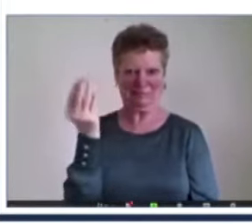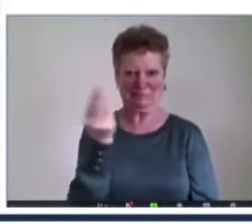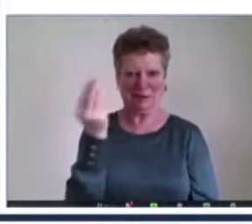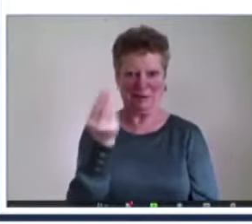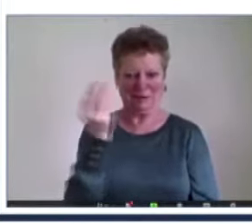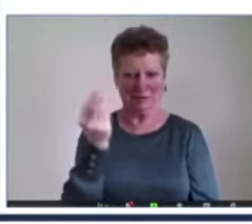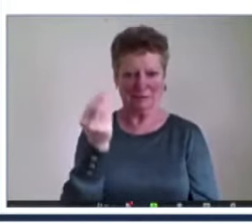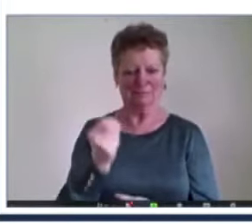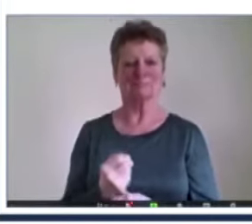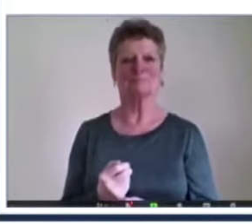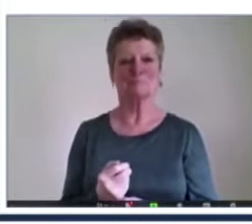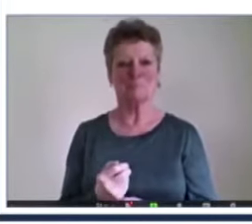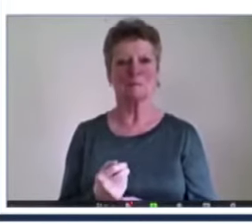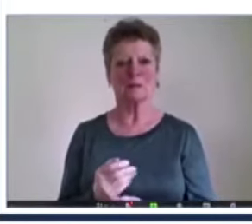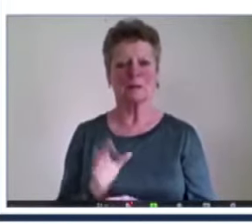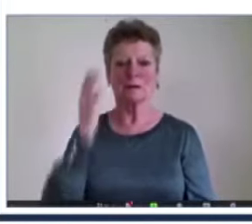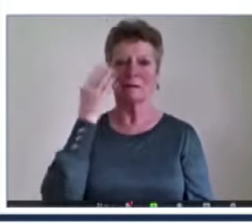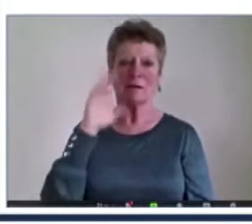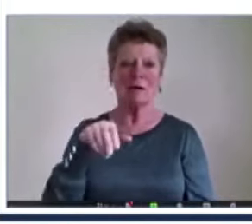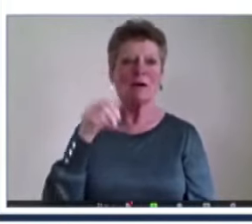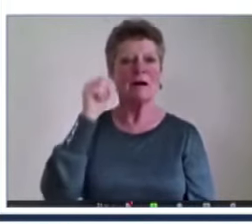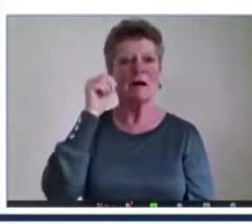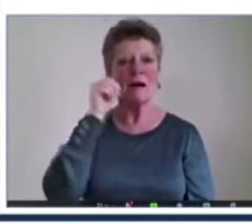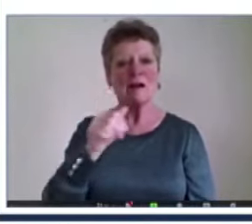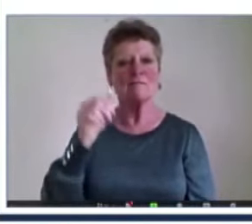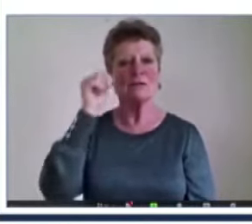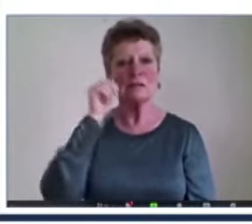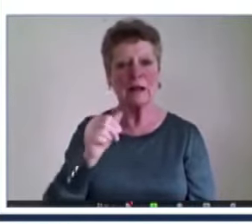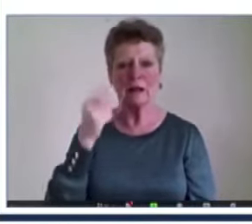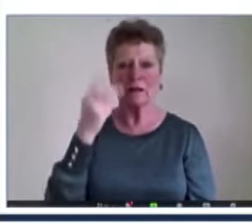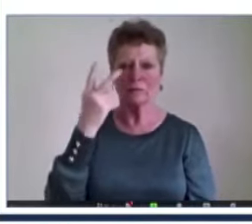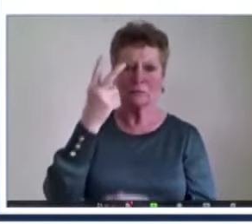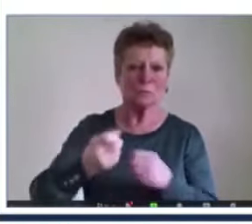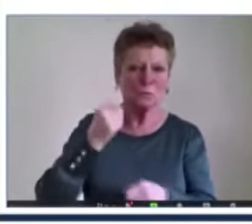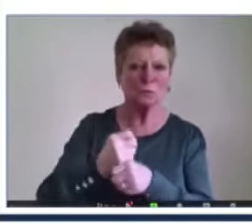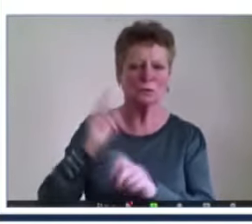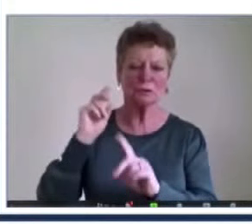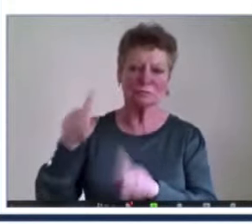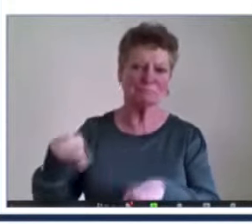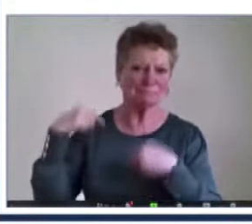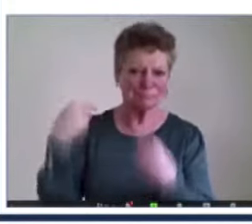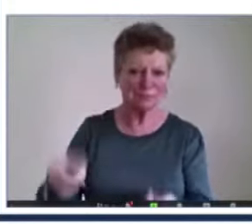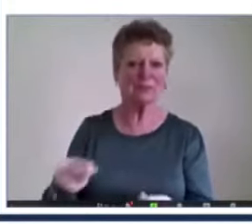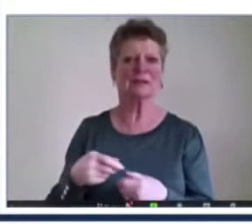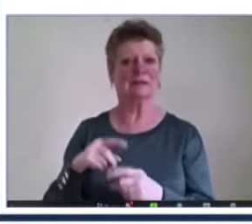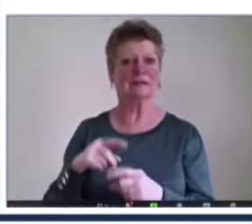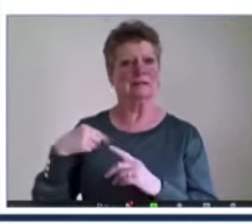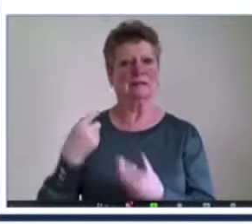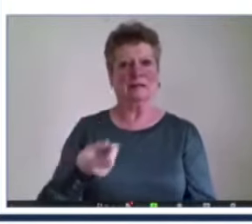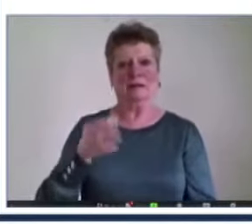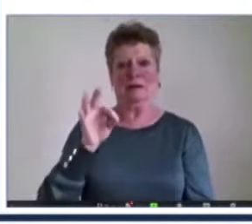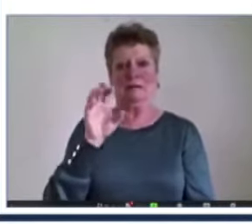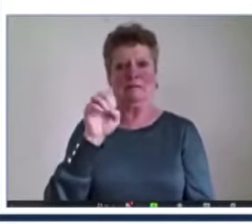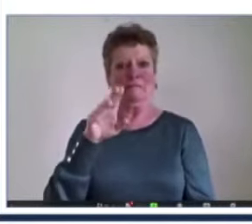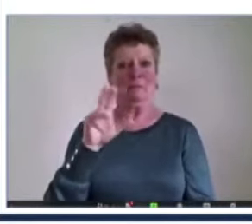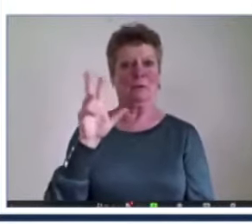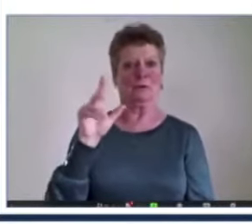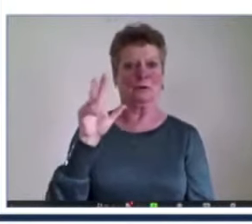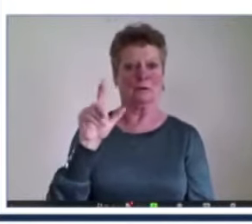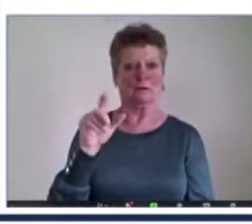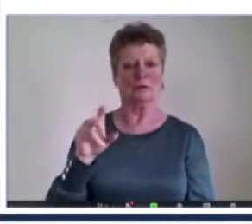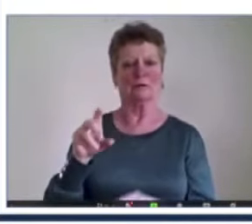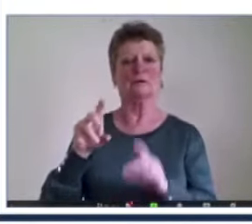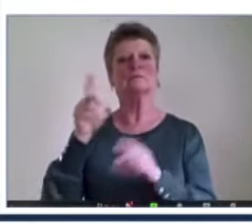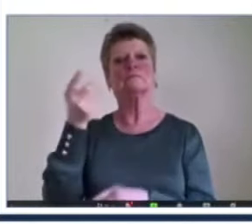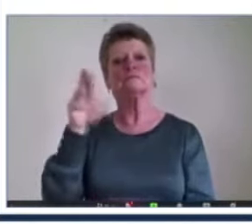tell you that every day, really every day for the last 2 years, but certainly every day since February 23rd, Dr. Strang's team at